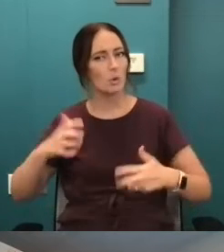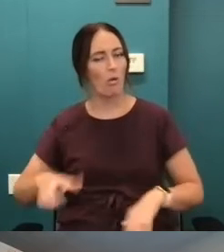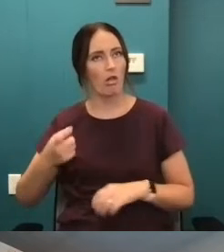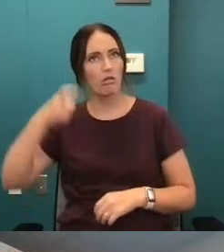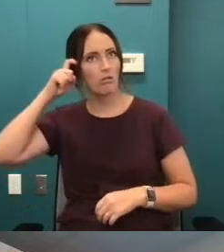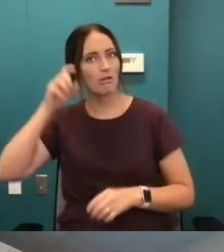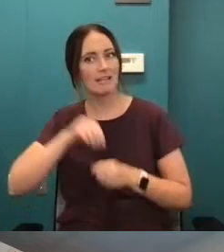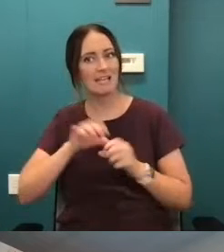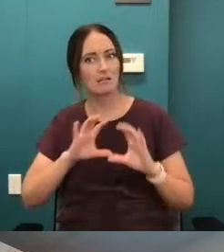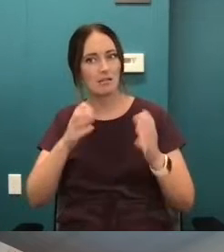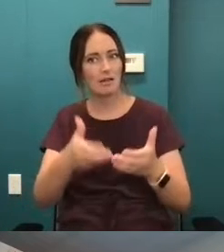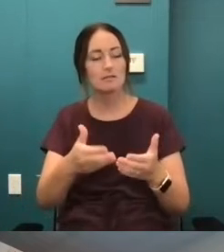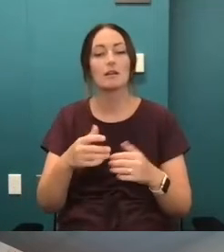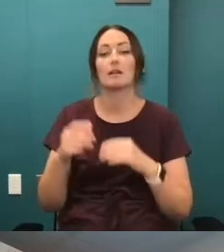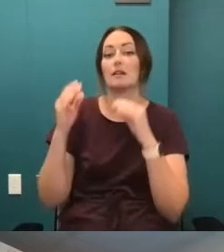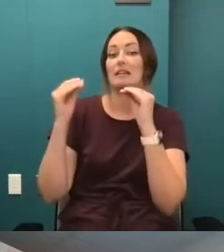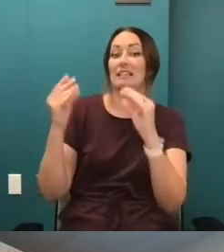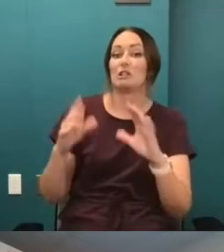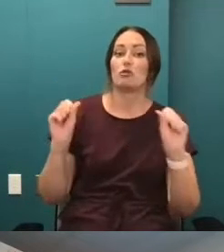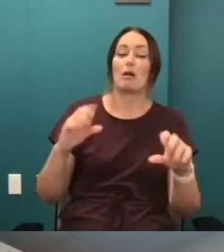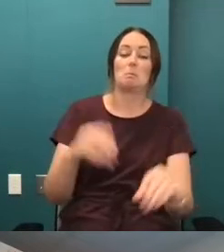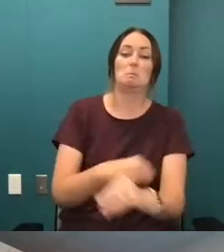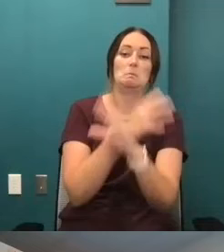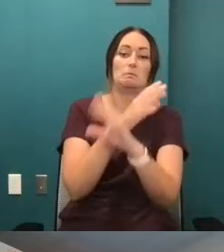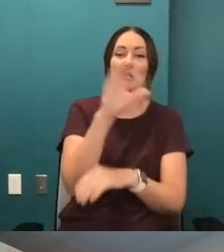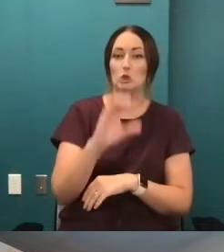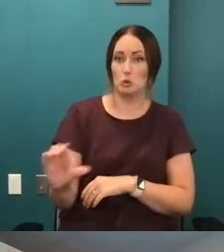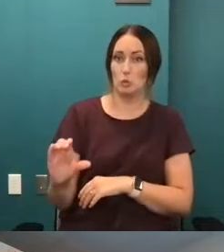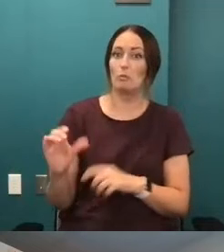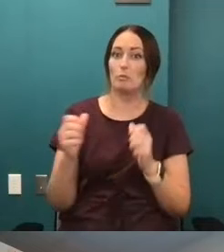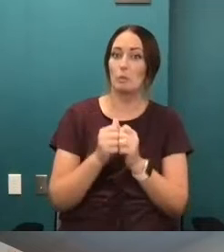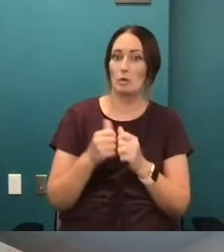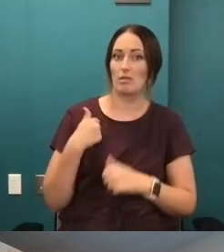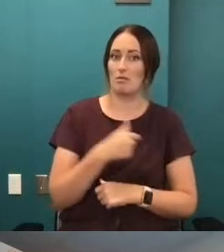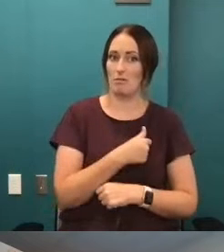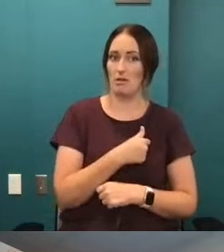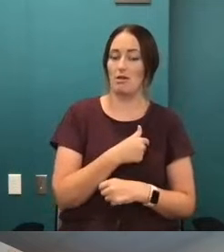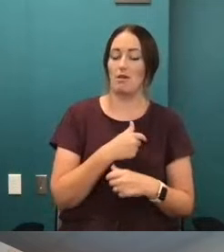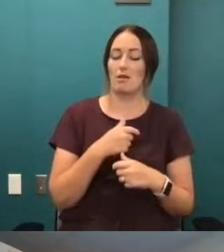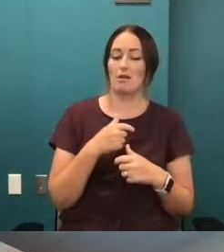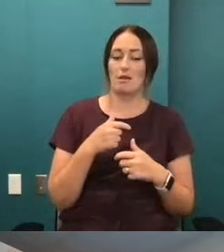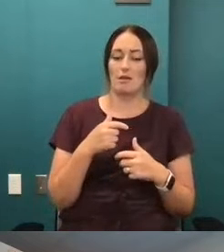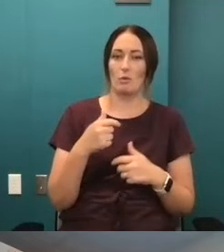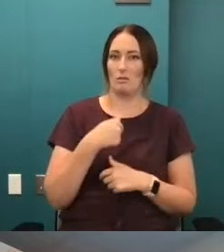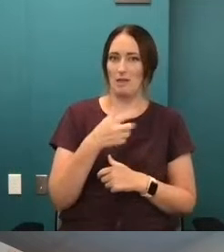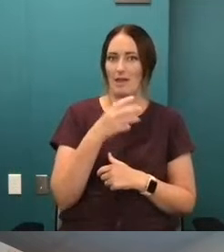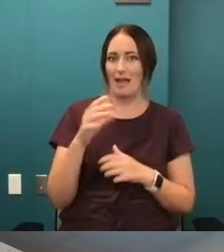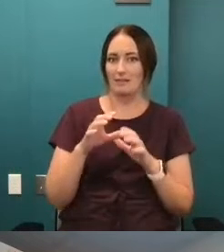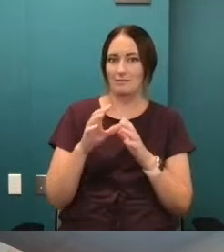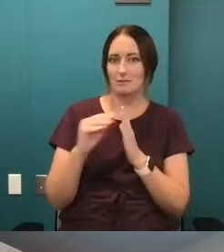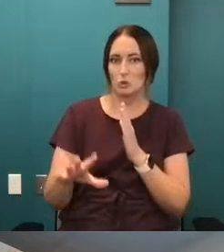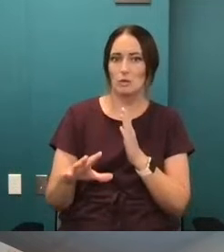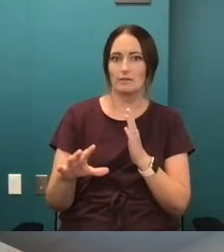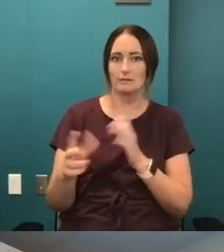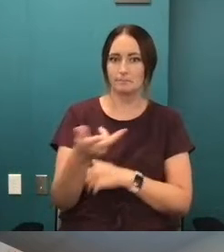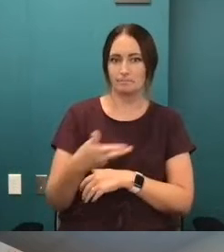the teachers can get on a Zoom conference with me and the student, and we can talk about different